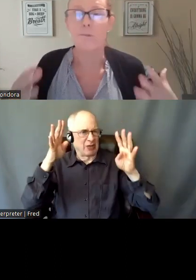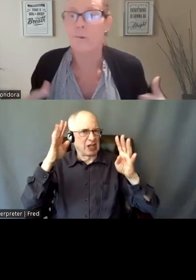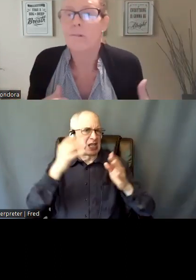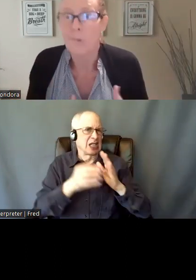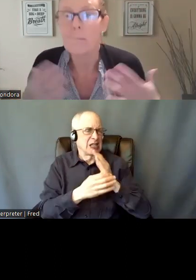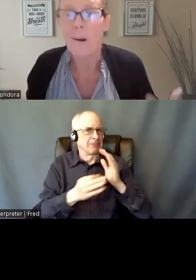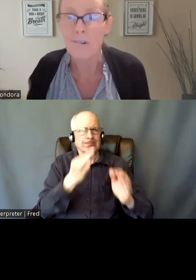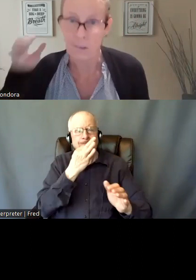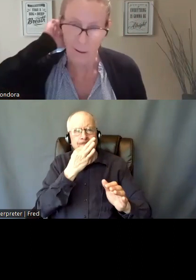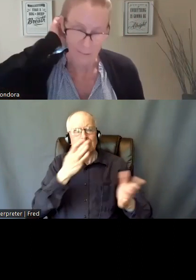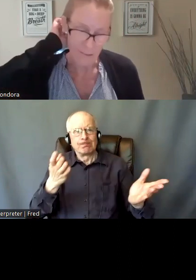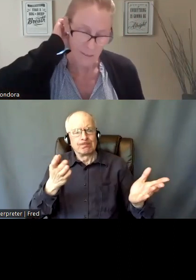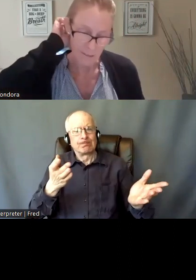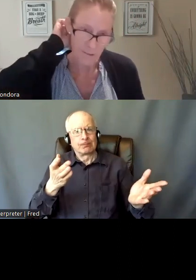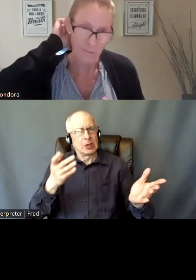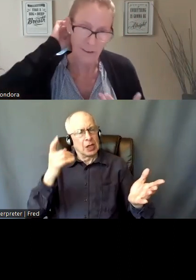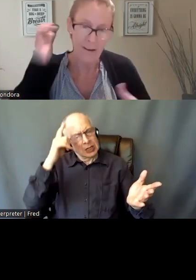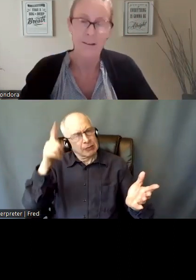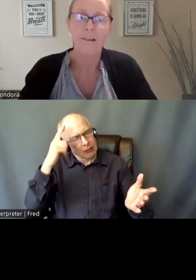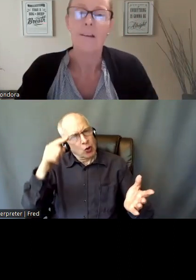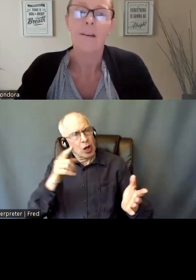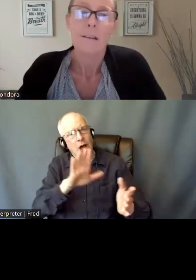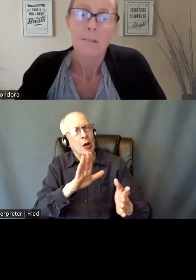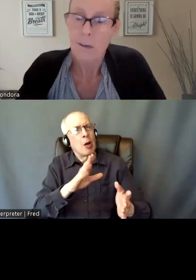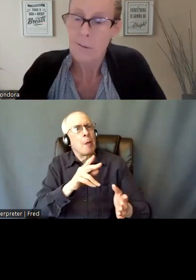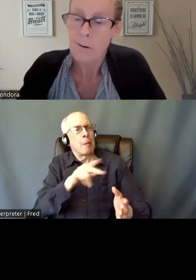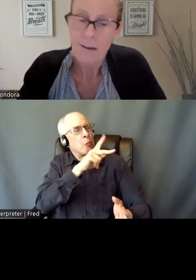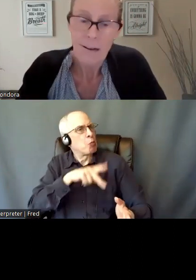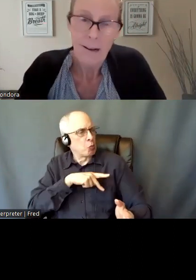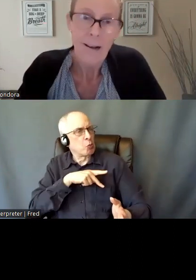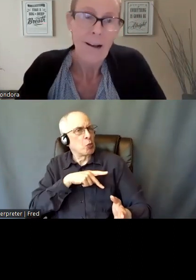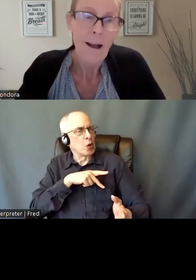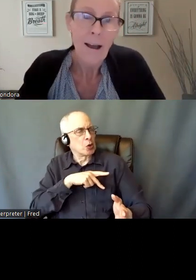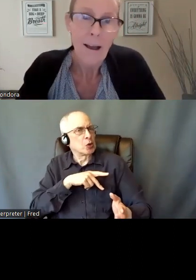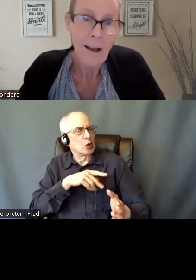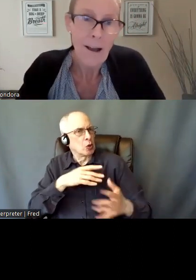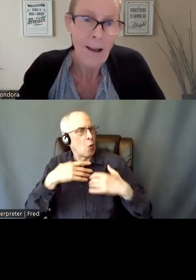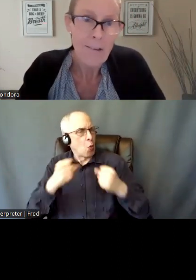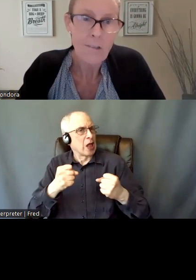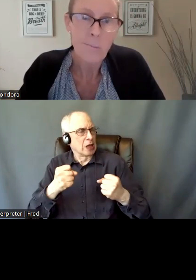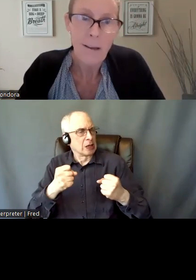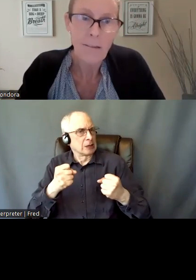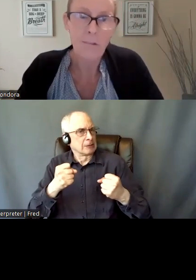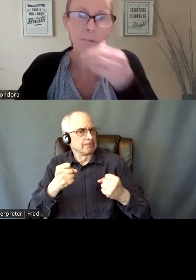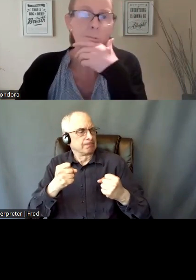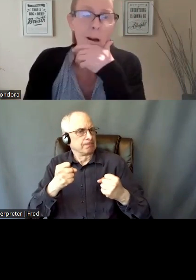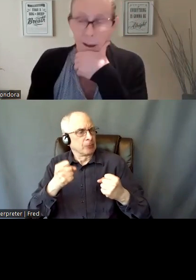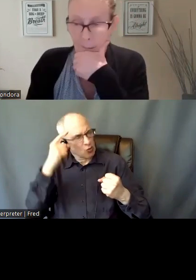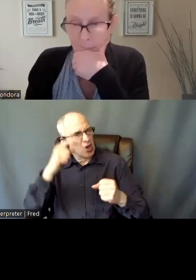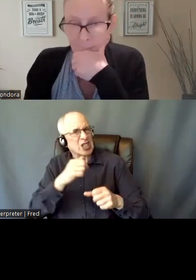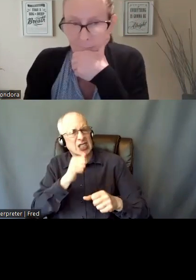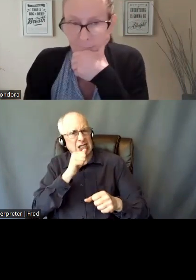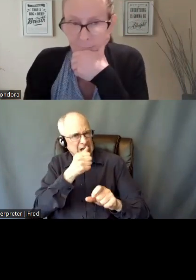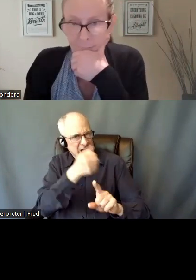a source of sort of personal wellness in her self-care. So I just want to,